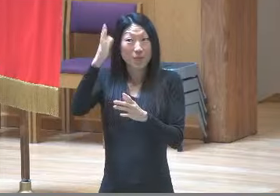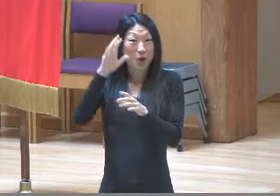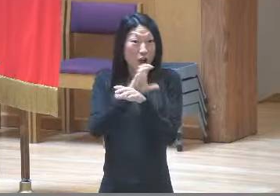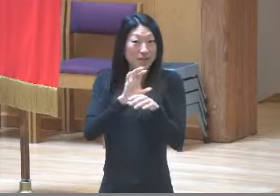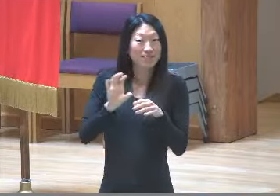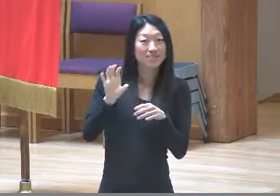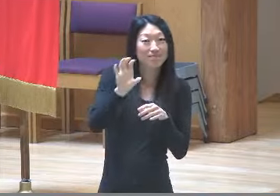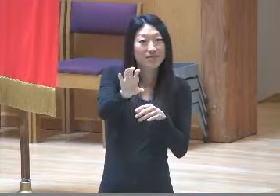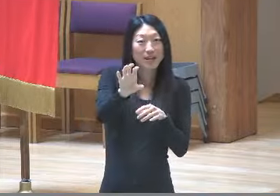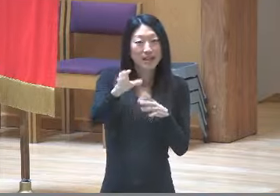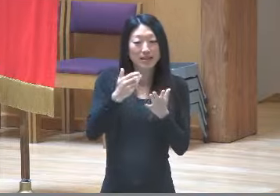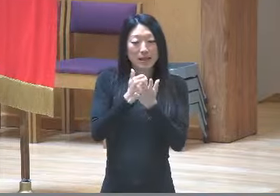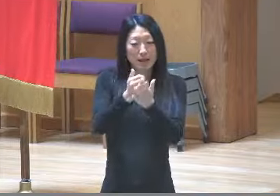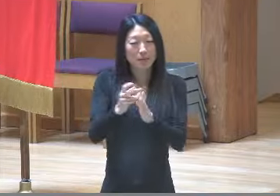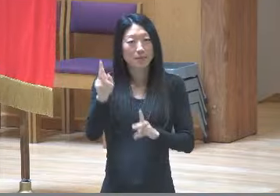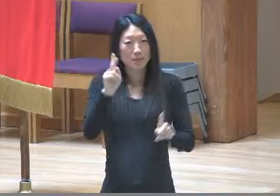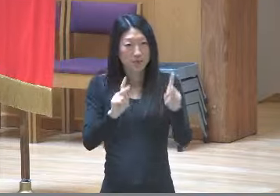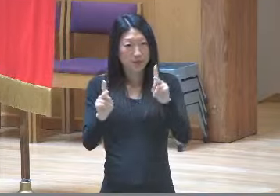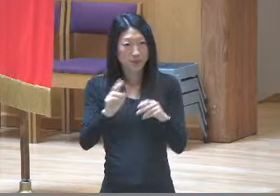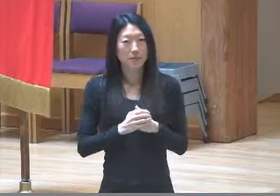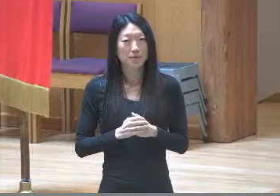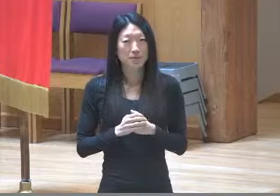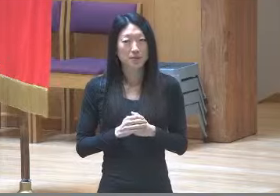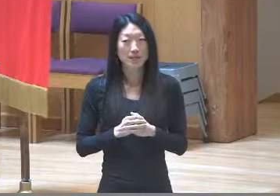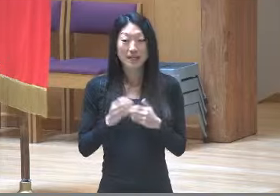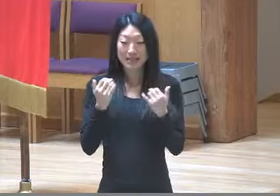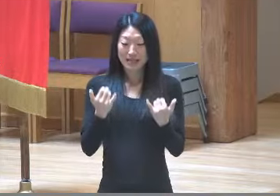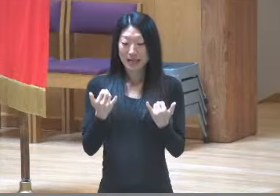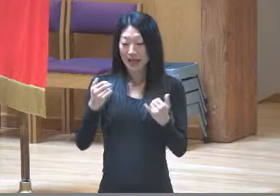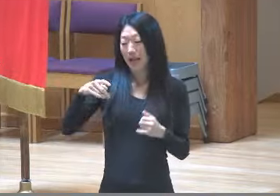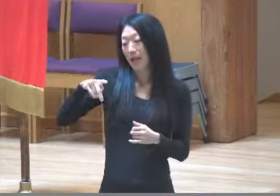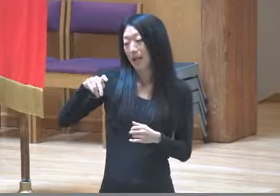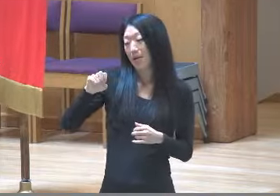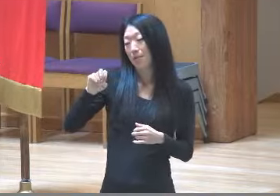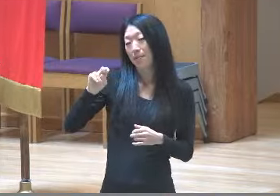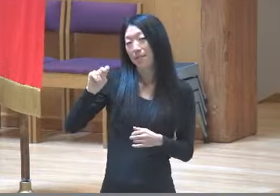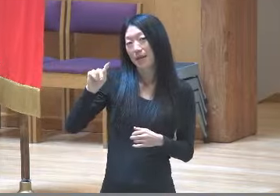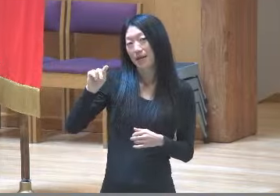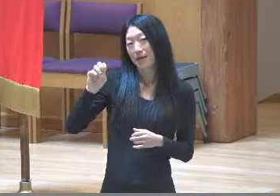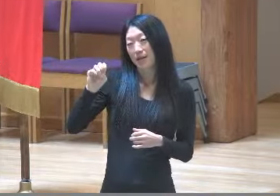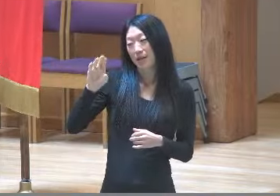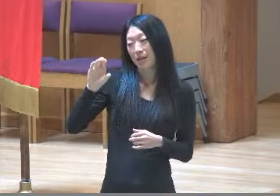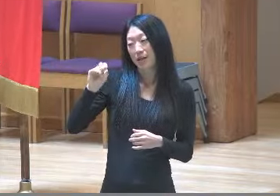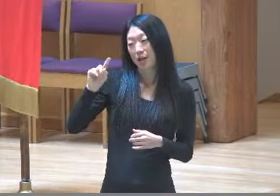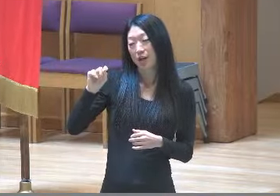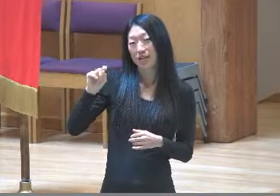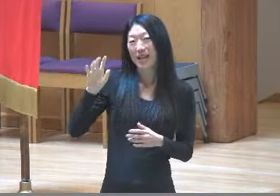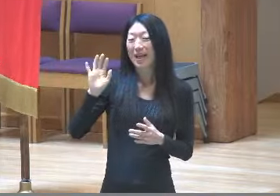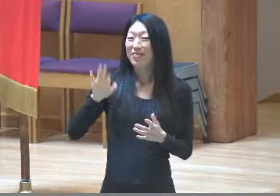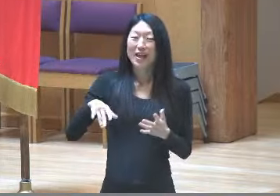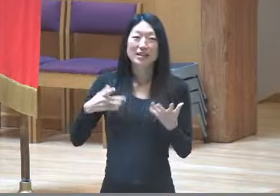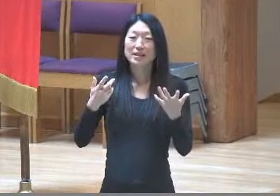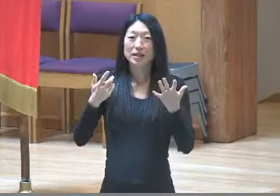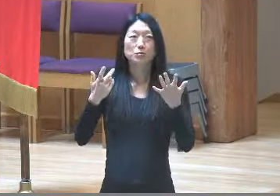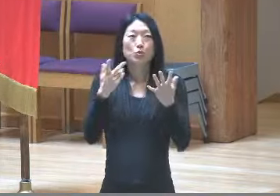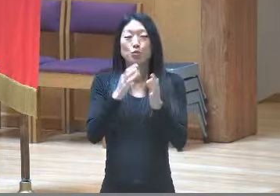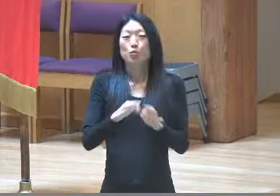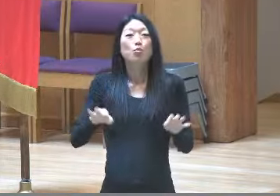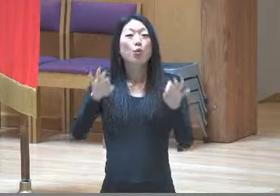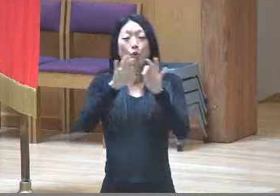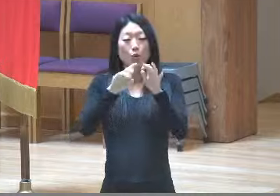help all the people. So today is Pentecost. Pentecost is like the ultimate origin story of our Christian